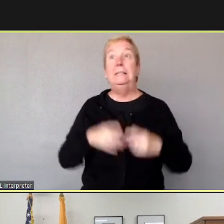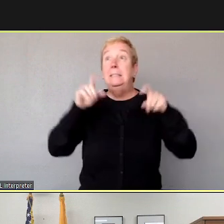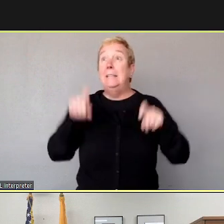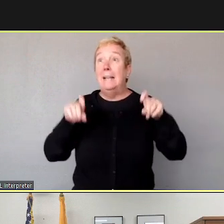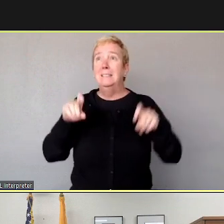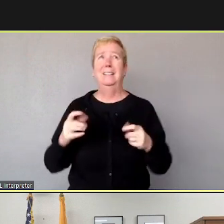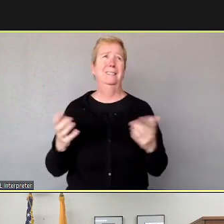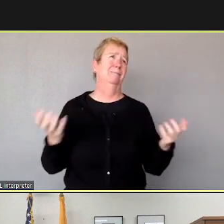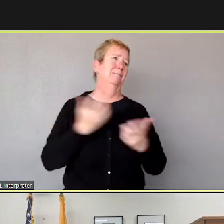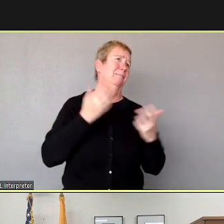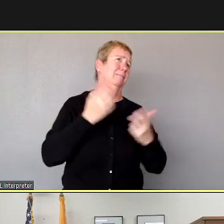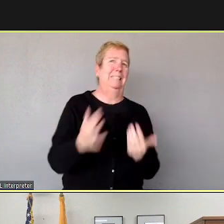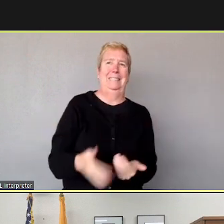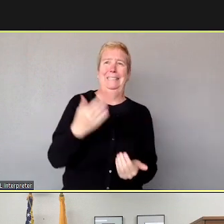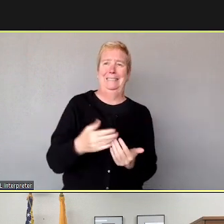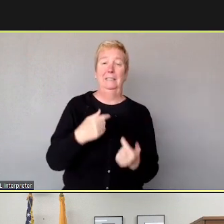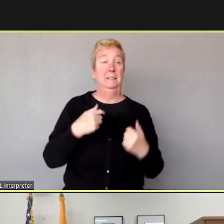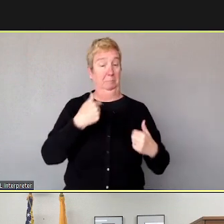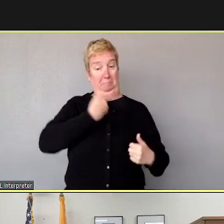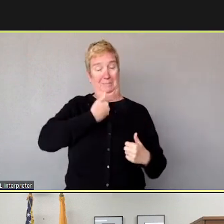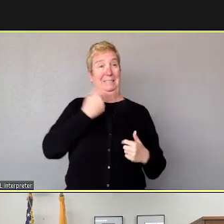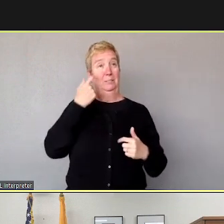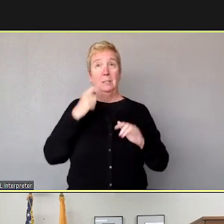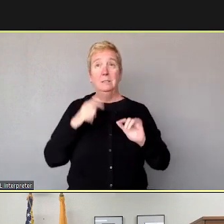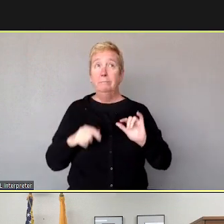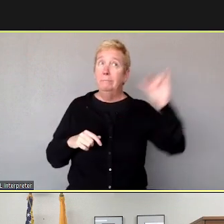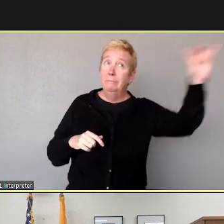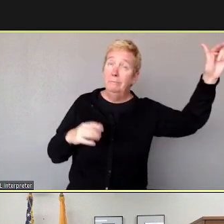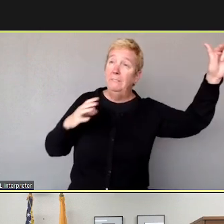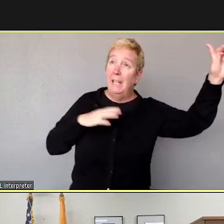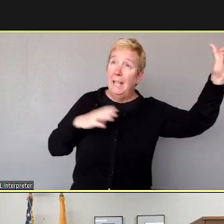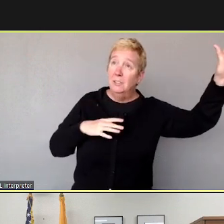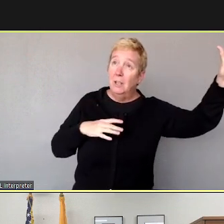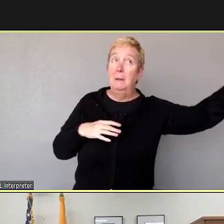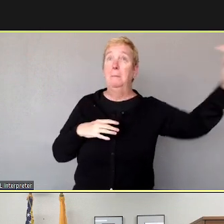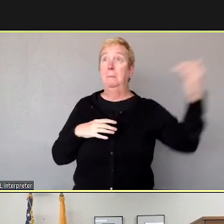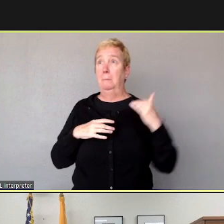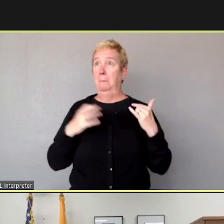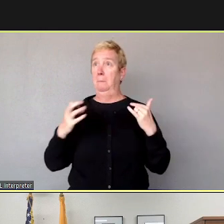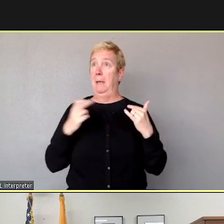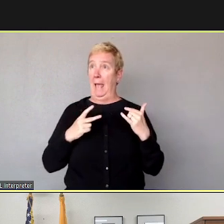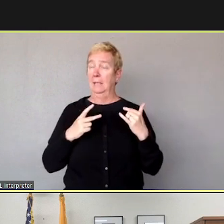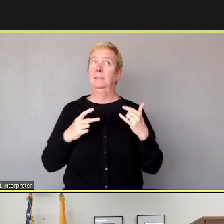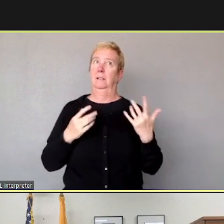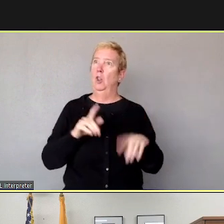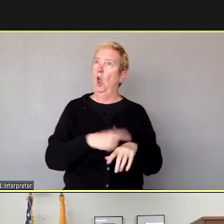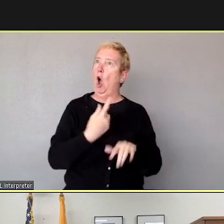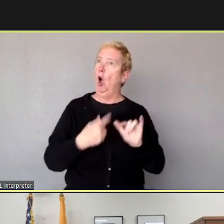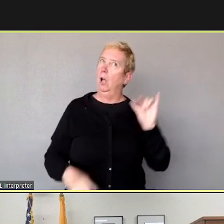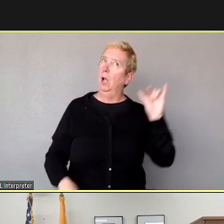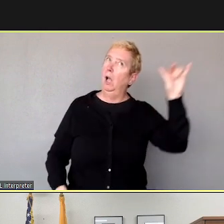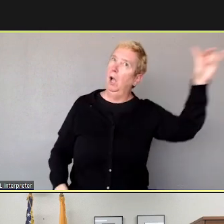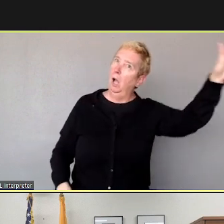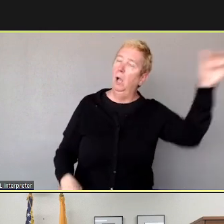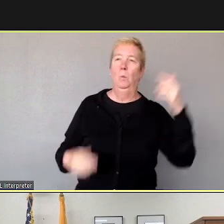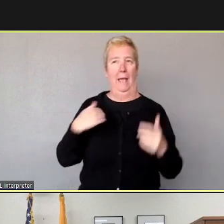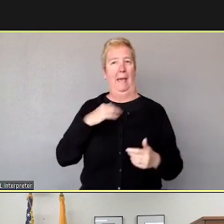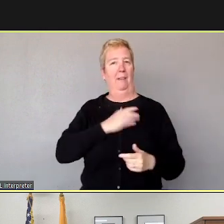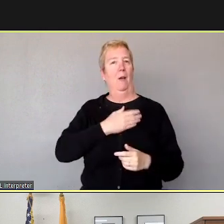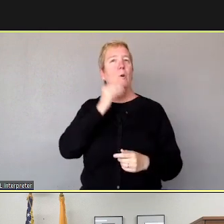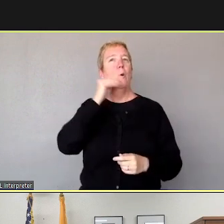was recently on a vacation, just got back, long plane flights. We have our home testing available